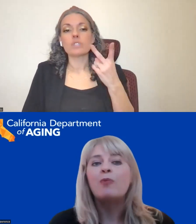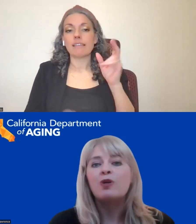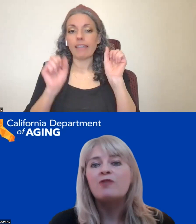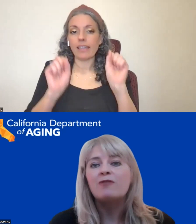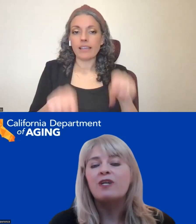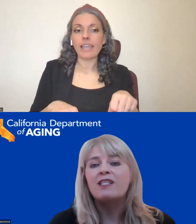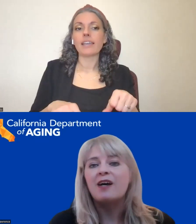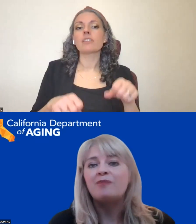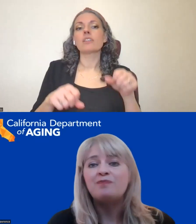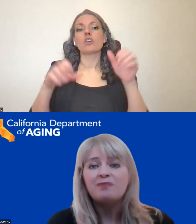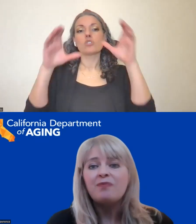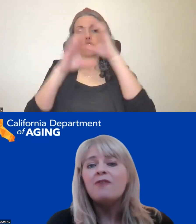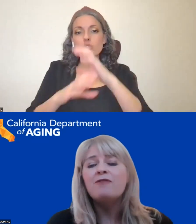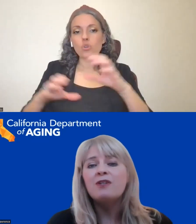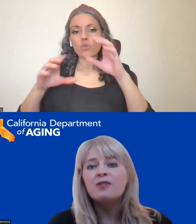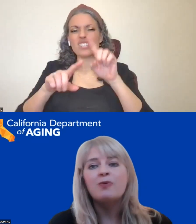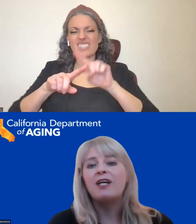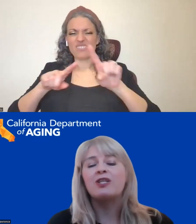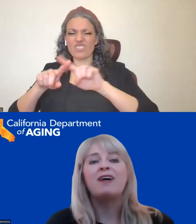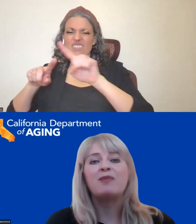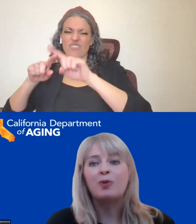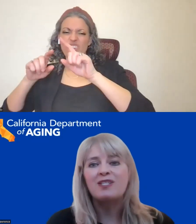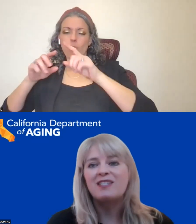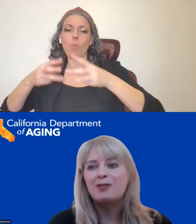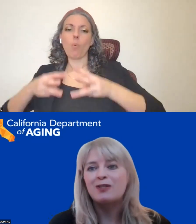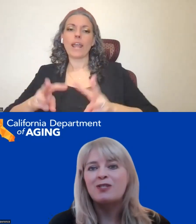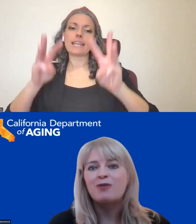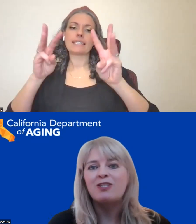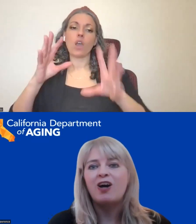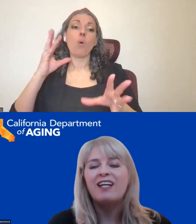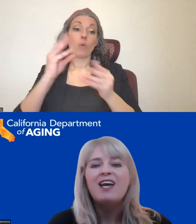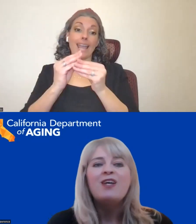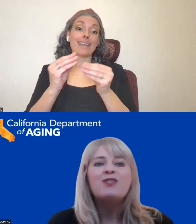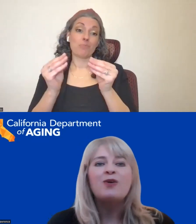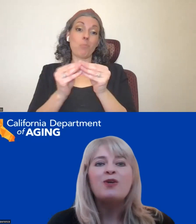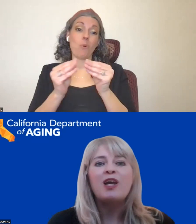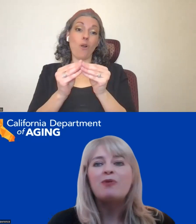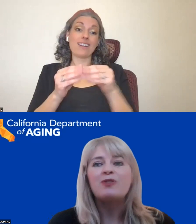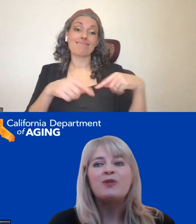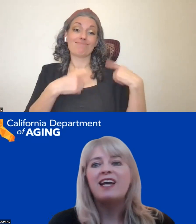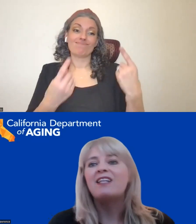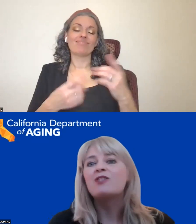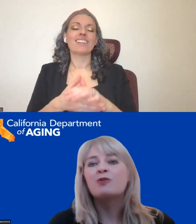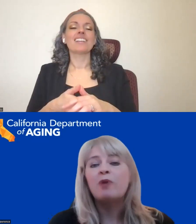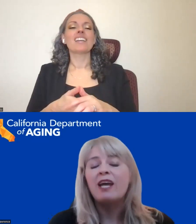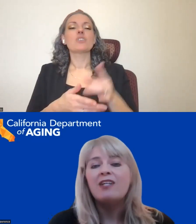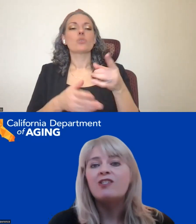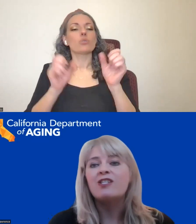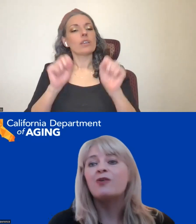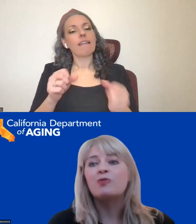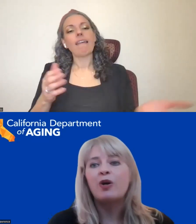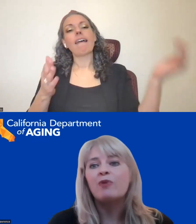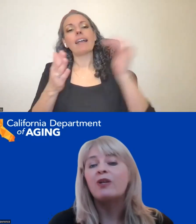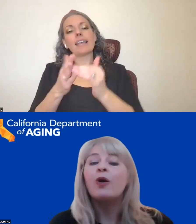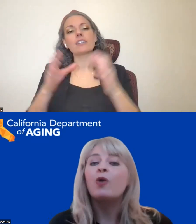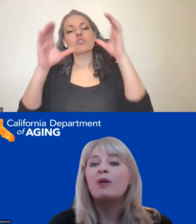by a number of different fields. We actually have added more since I took this screenshot. So you're able to, again, search by